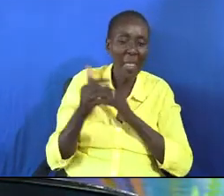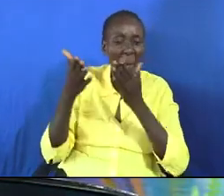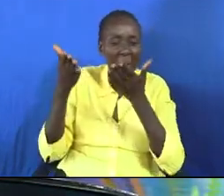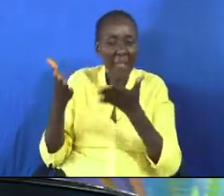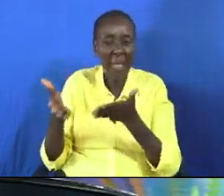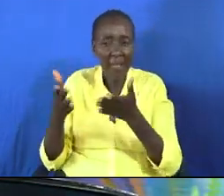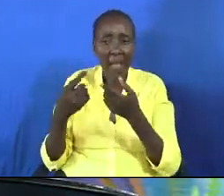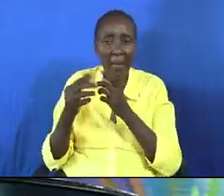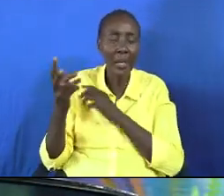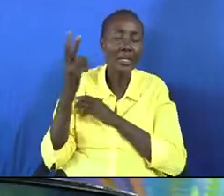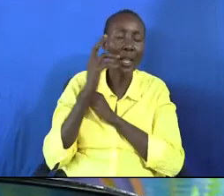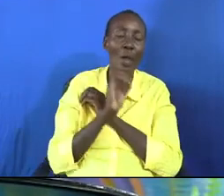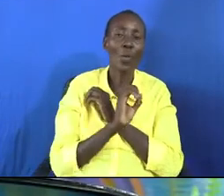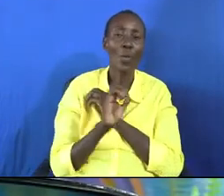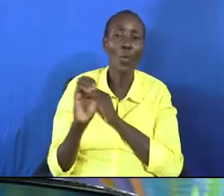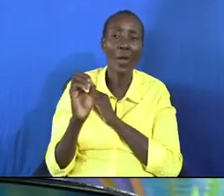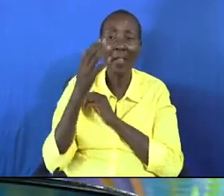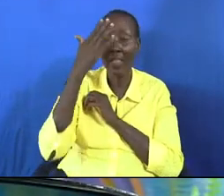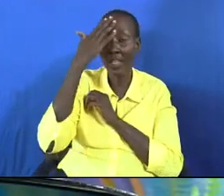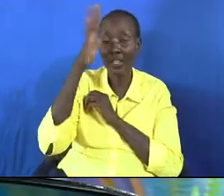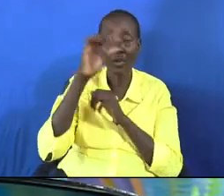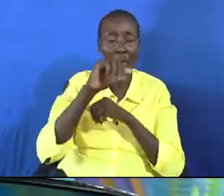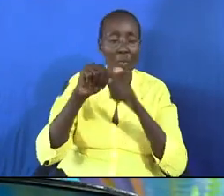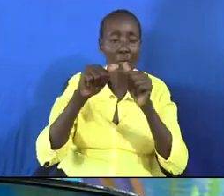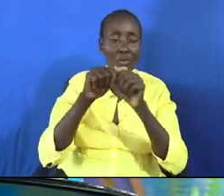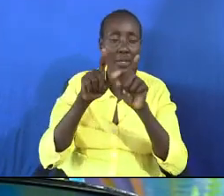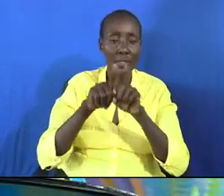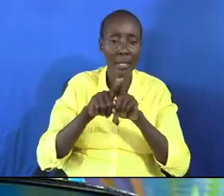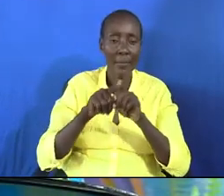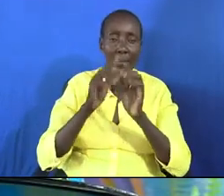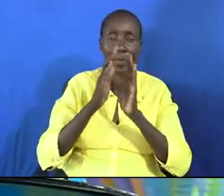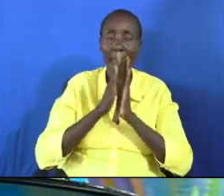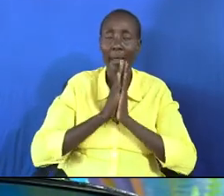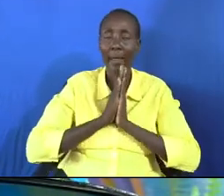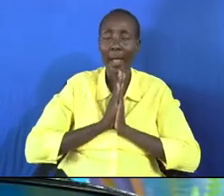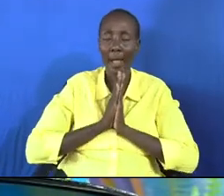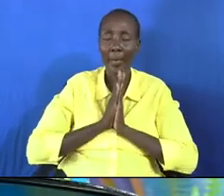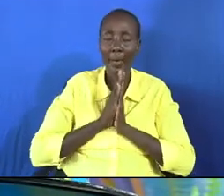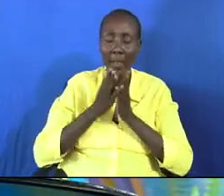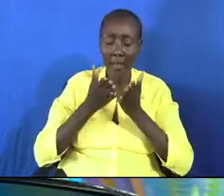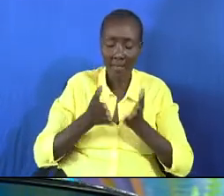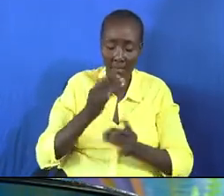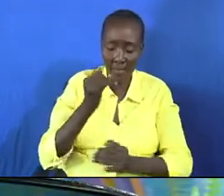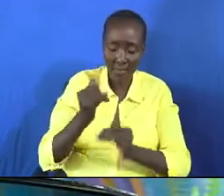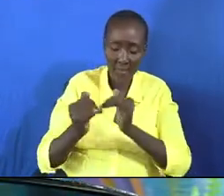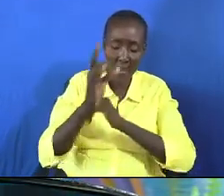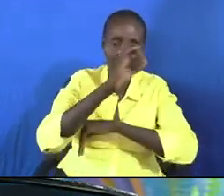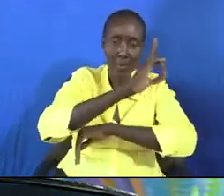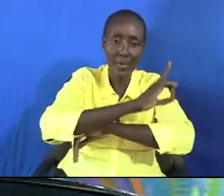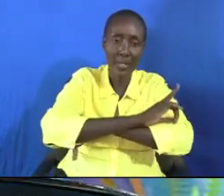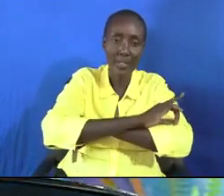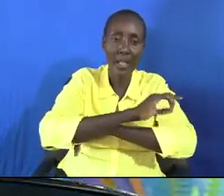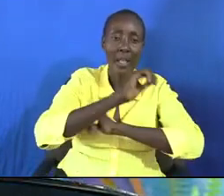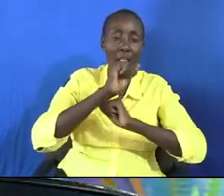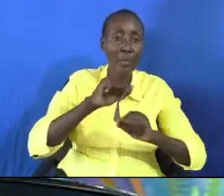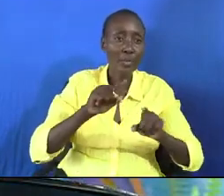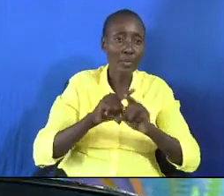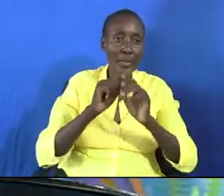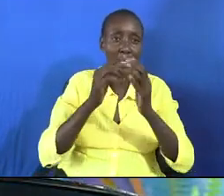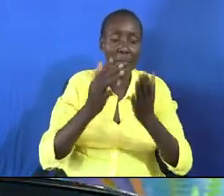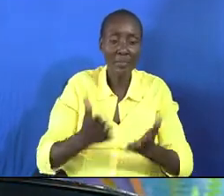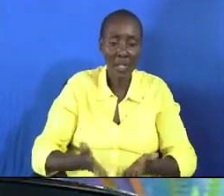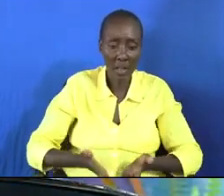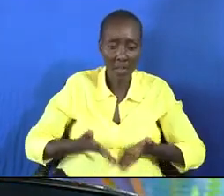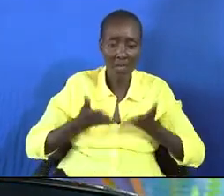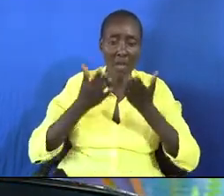around him and they did not know about it. I pray in these last days that we may get to that level,